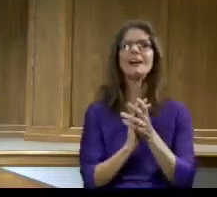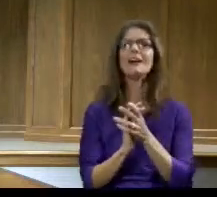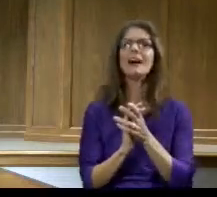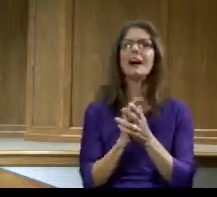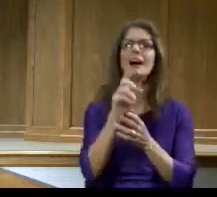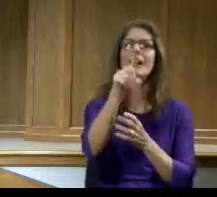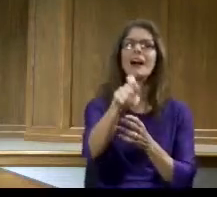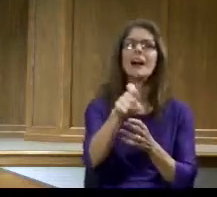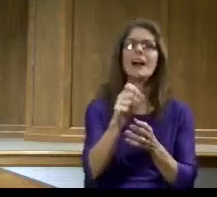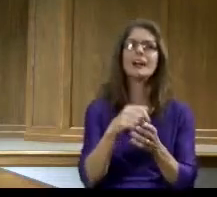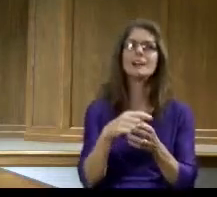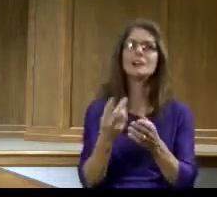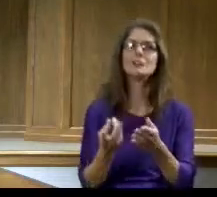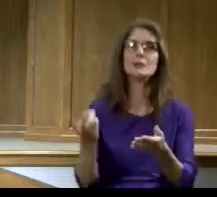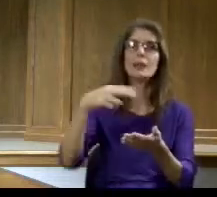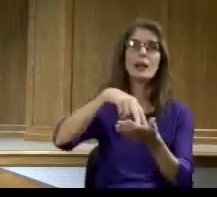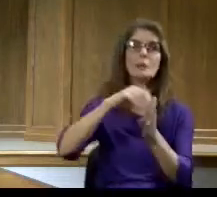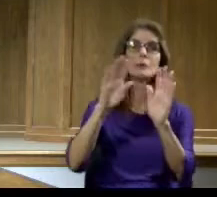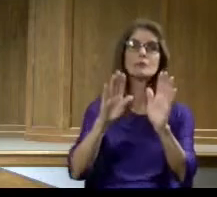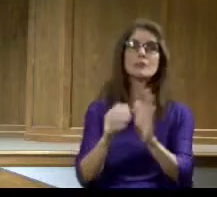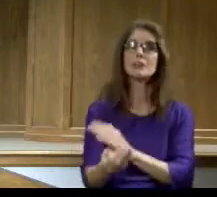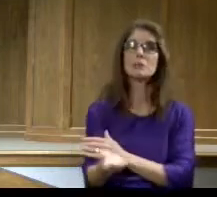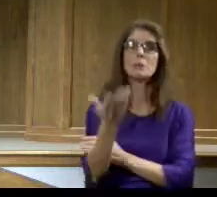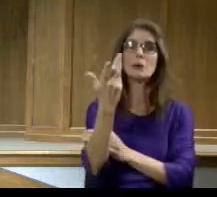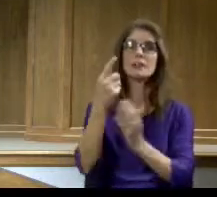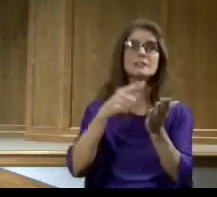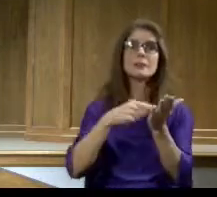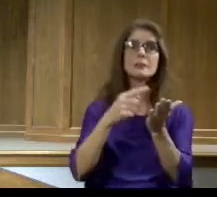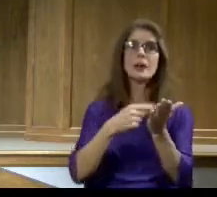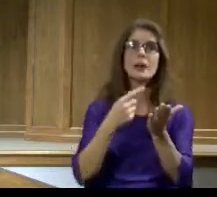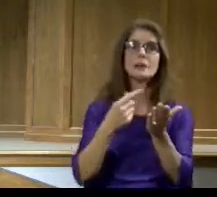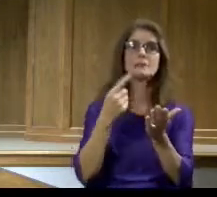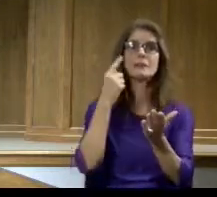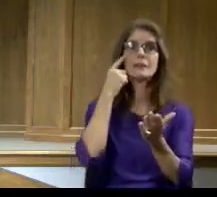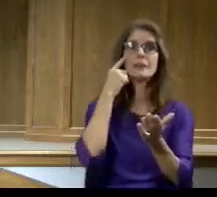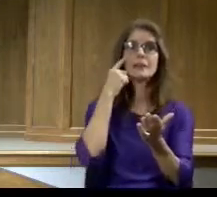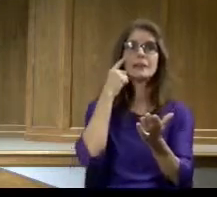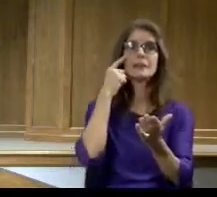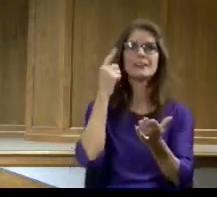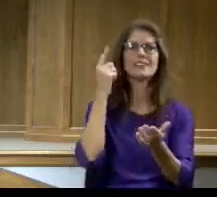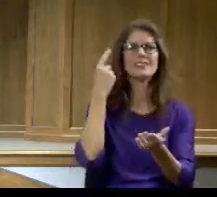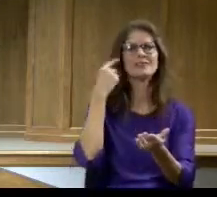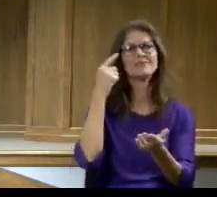why should I even go? What's the use?